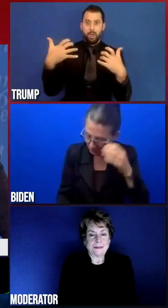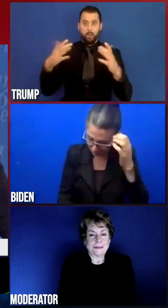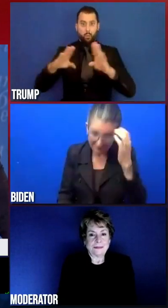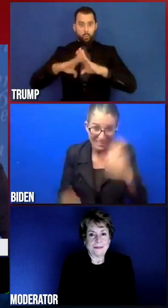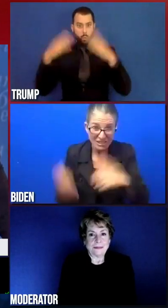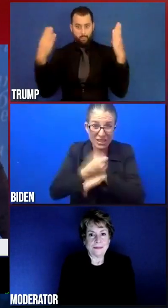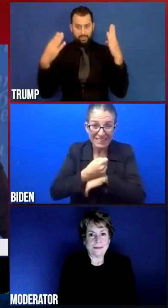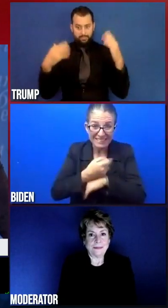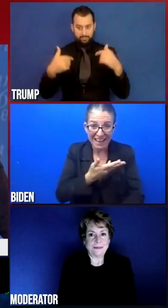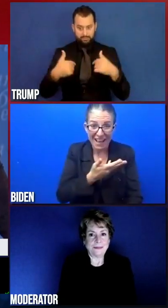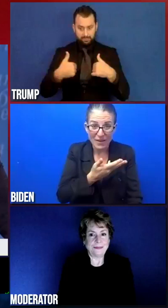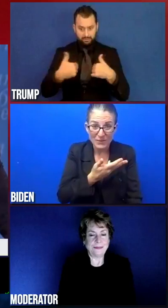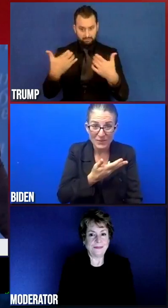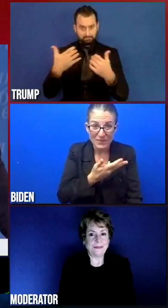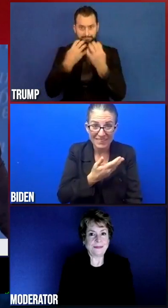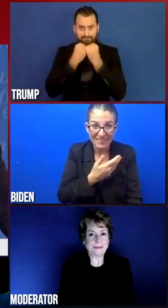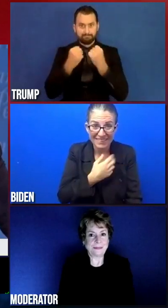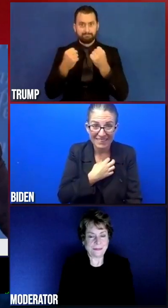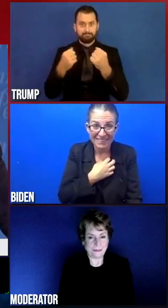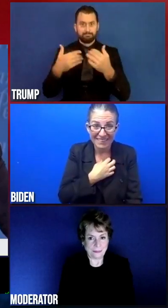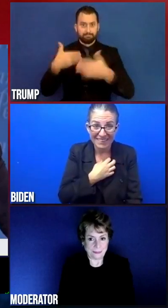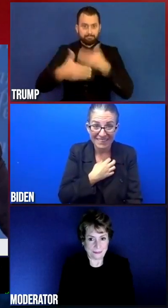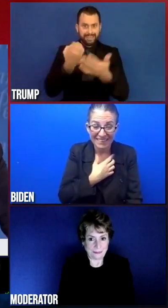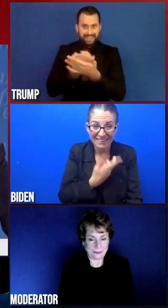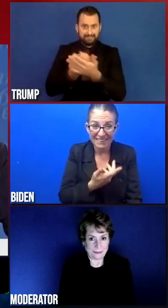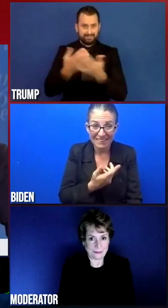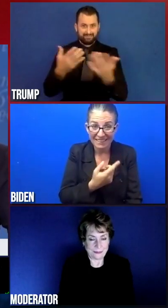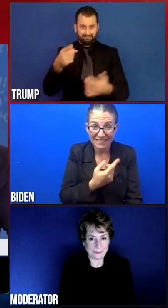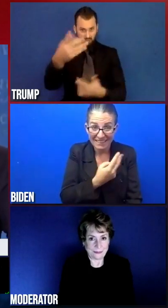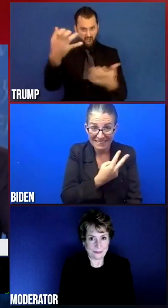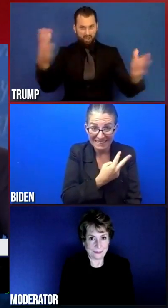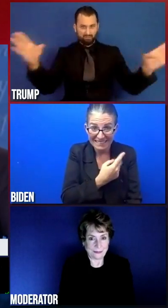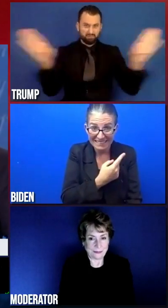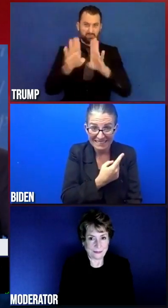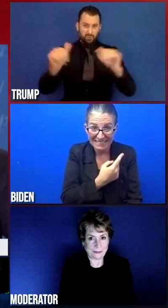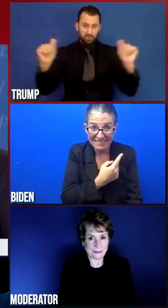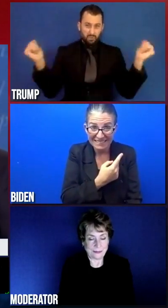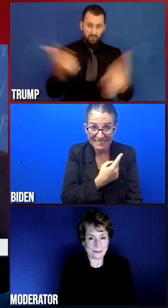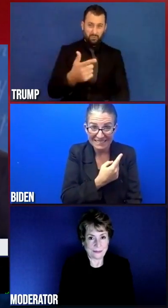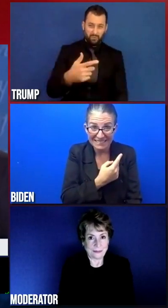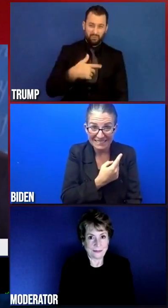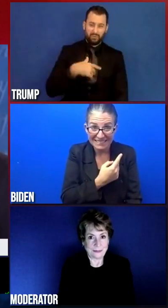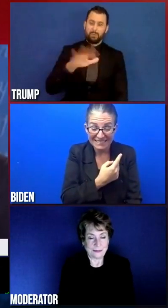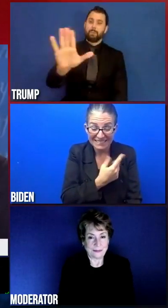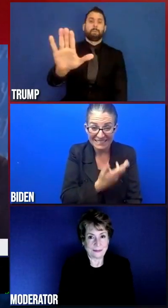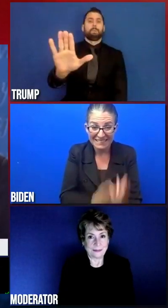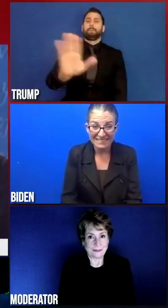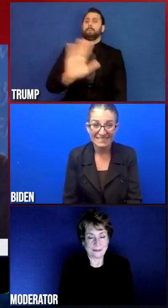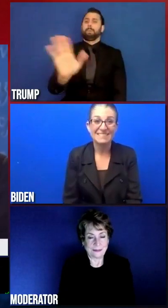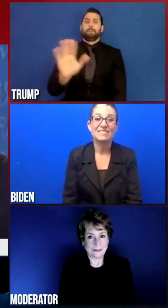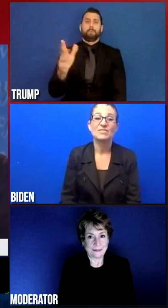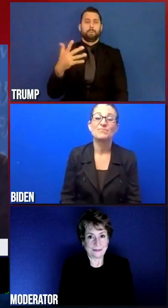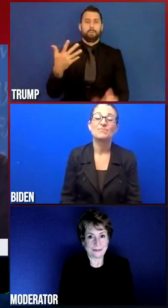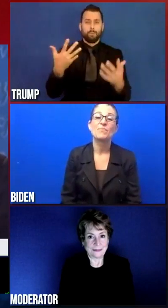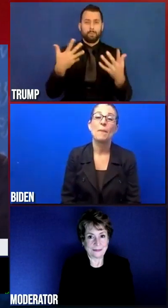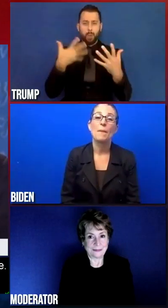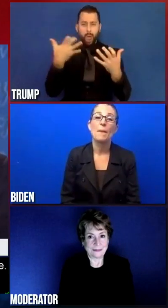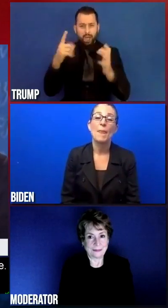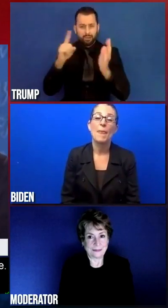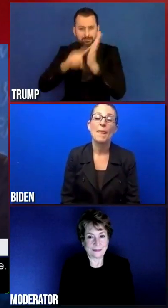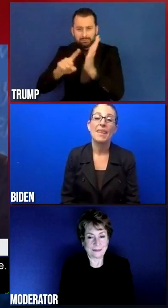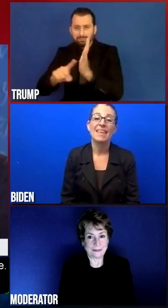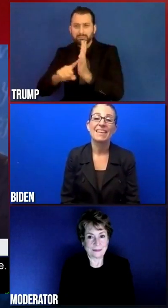He wants to shut down the country. We just went through it. We had to because we didn't know anything about the disease. Now we found that elderly people with